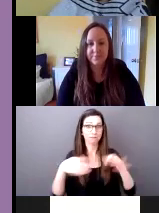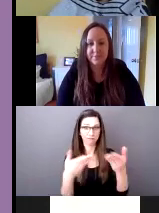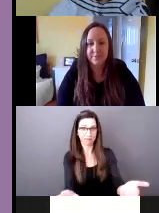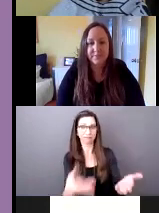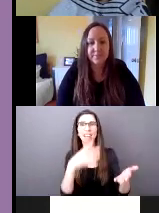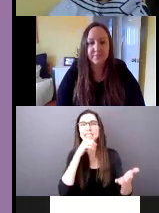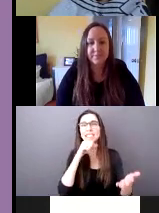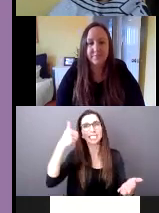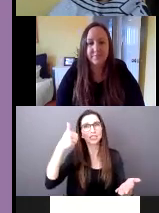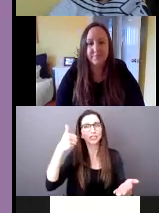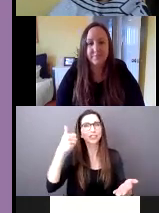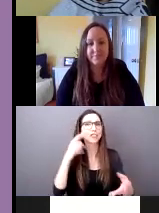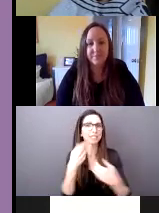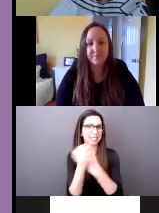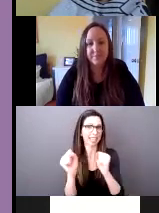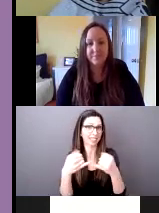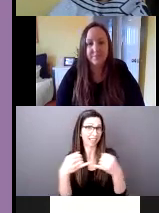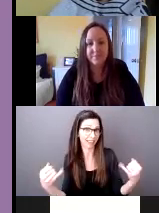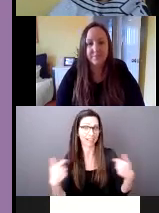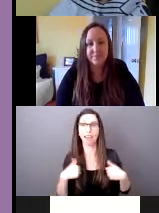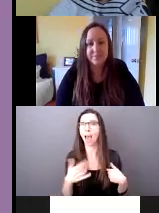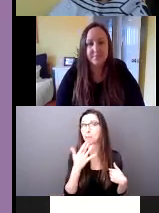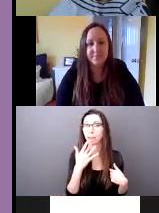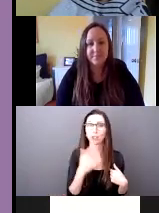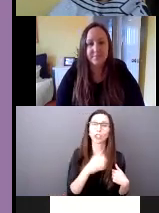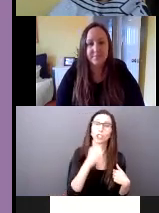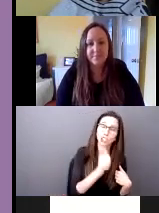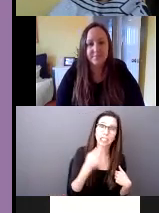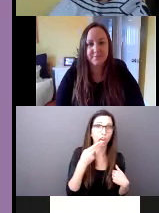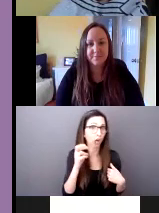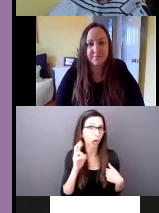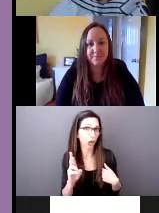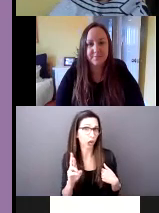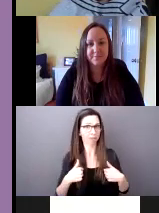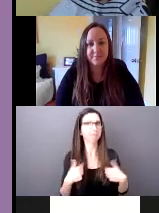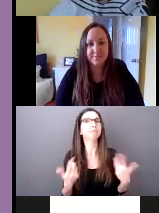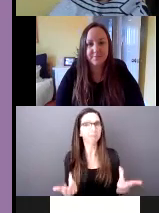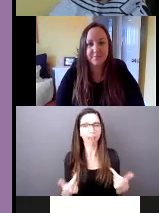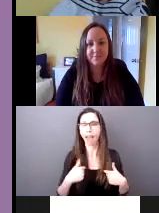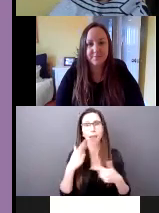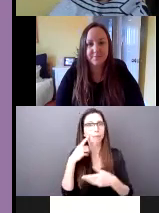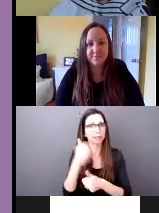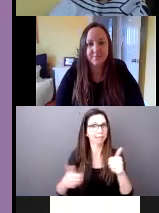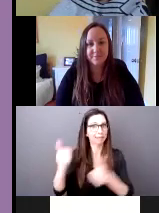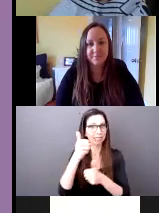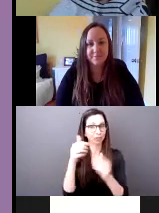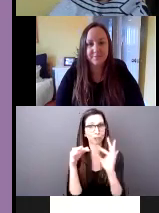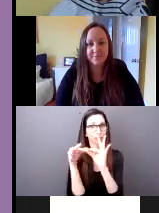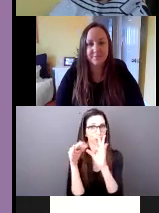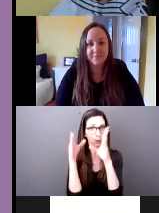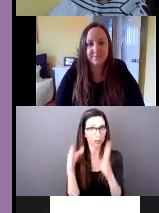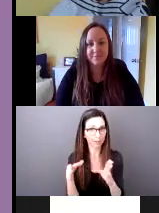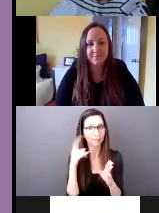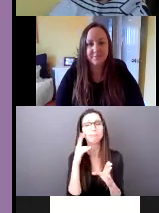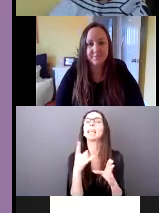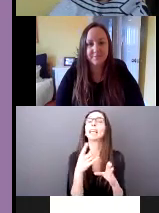Rochella Watson. My preferred pronouns are she and her. And I'm the Senior Associate of Community Engagement